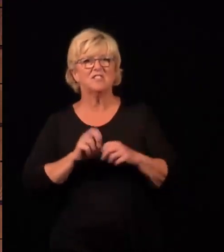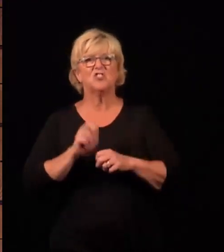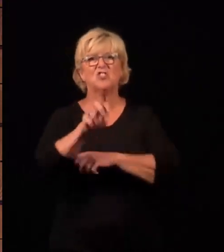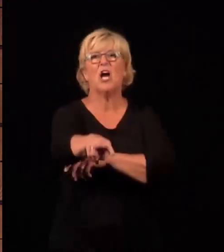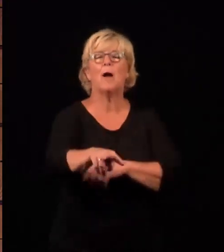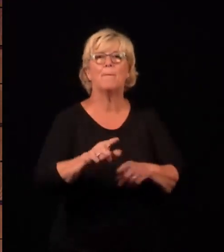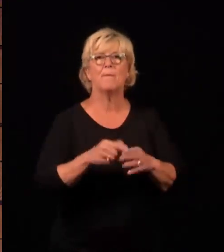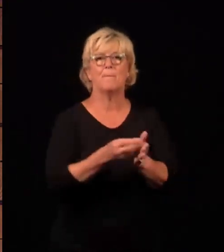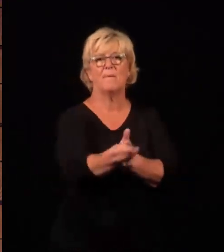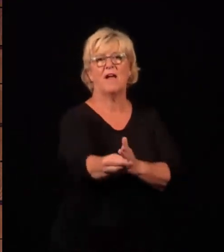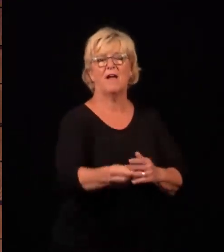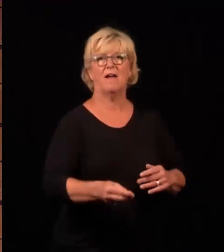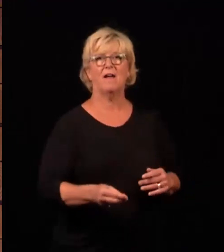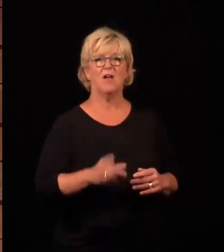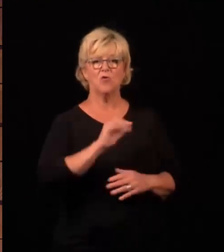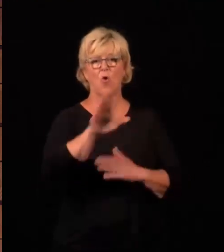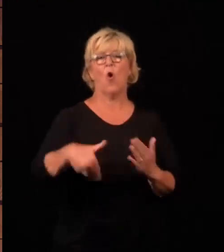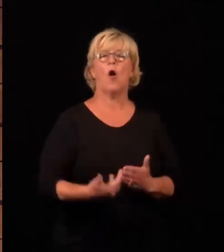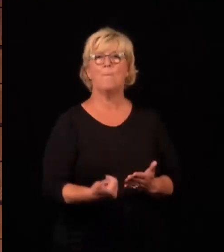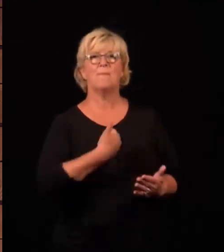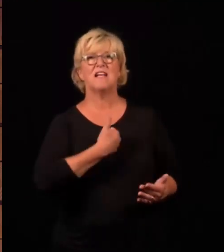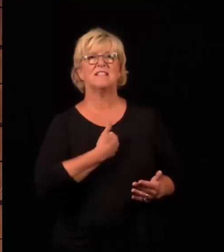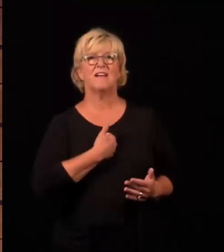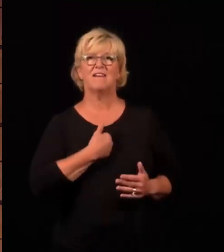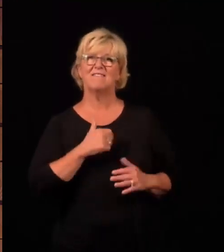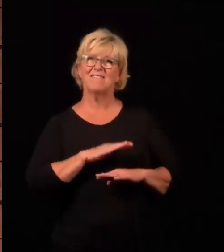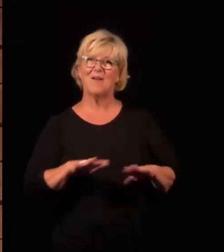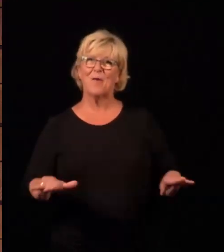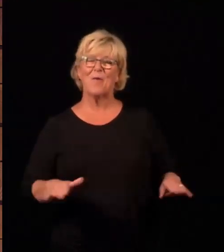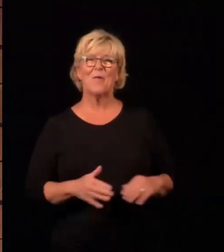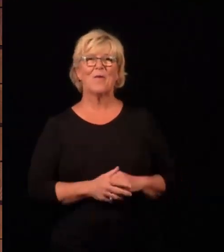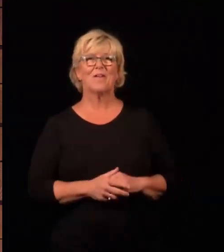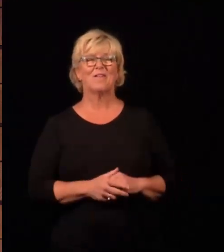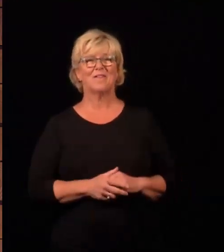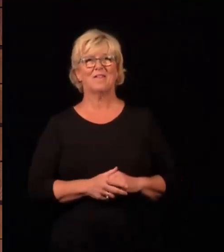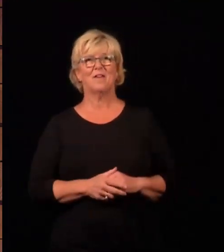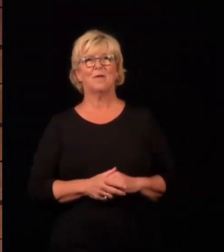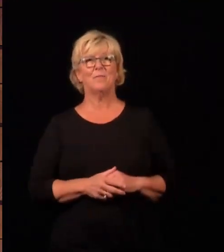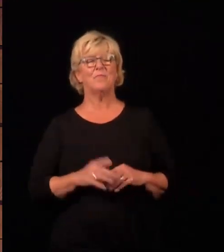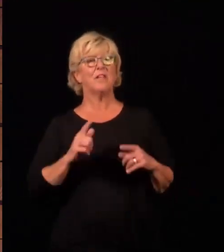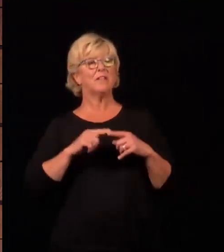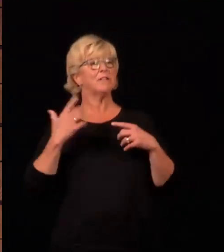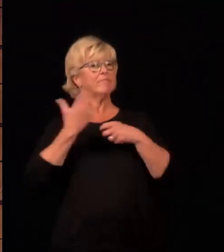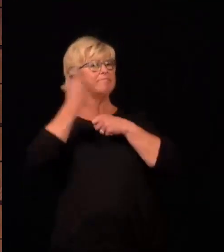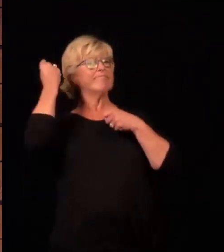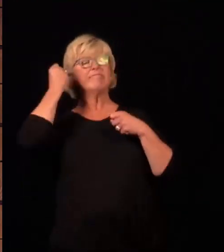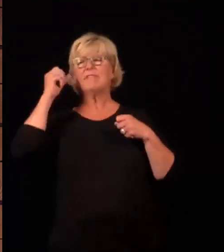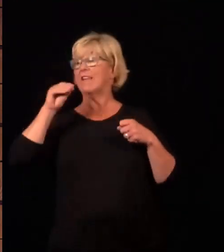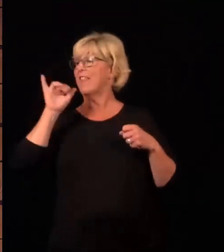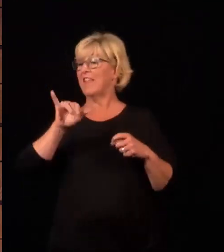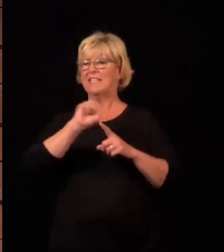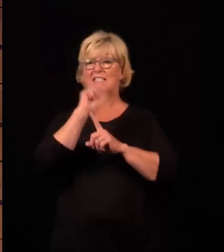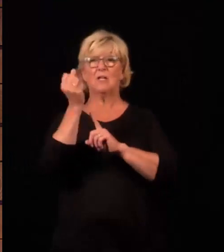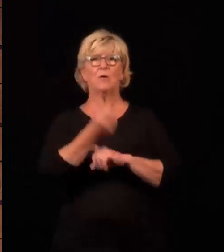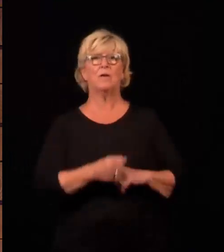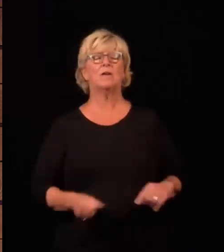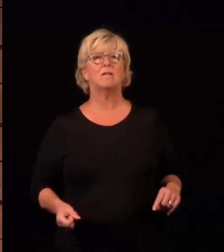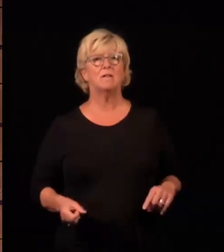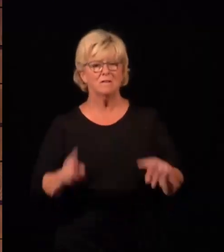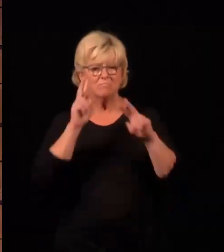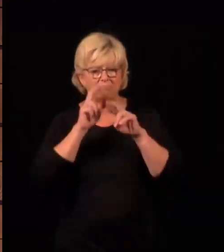I don't have to just do it all myself. To have victory in any circumstance,